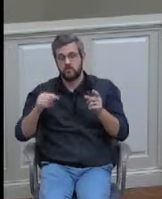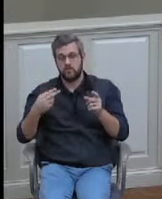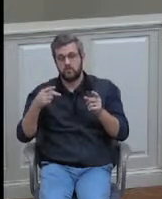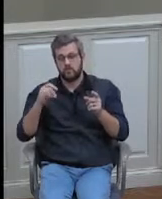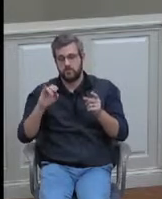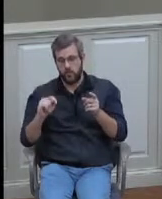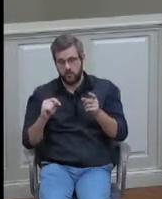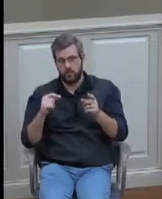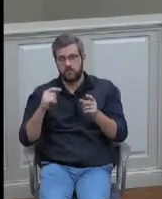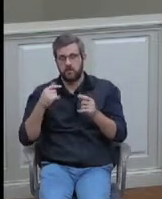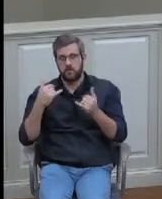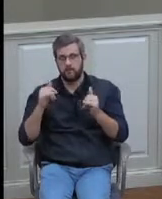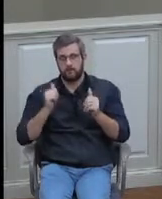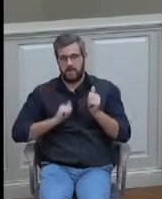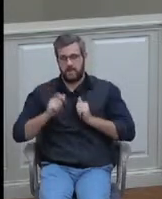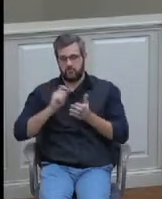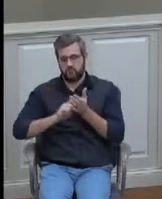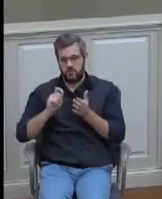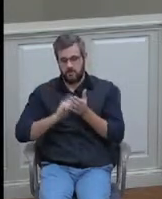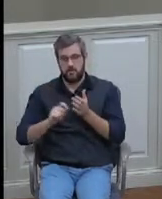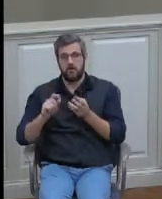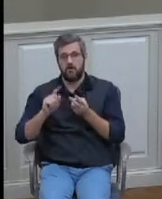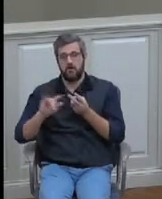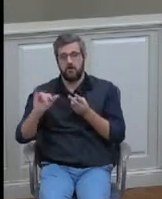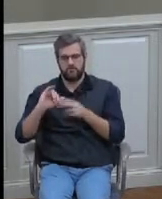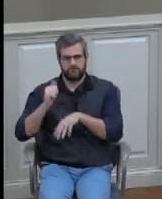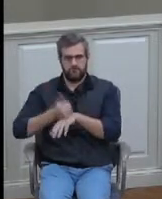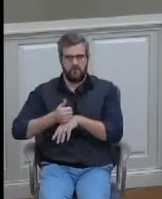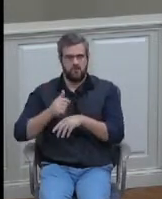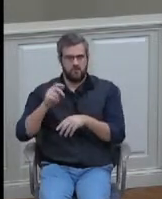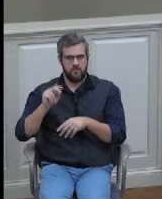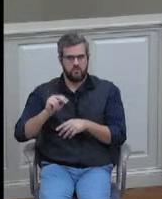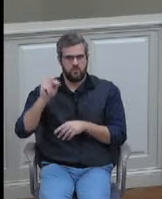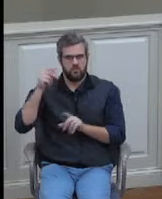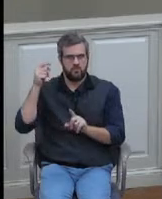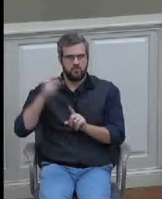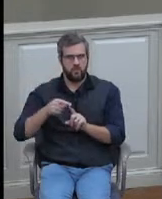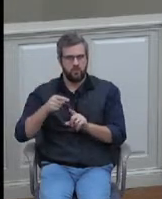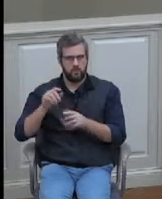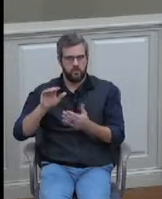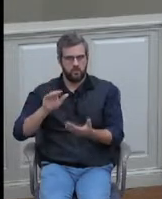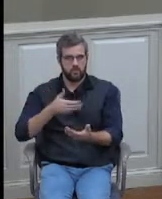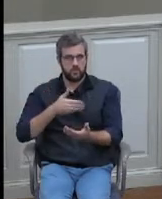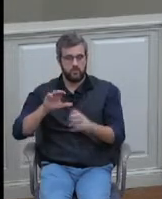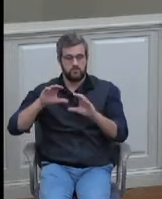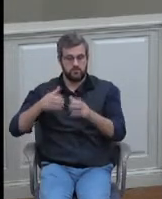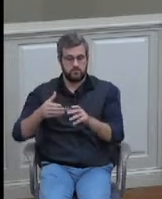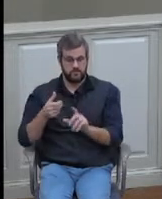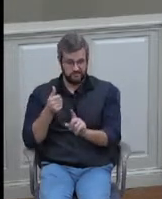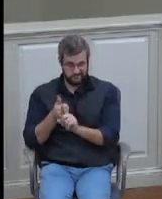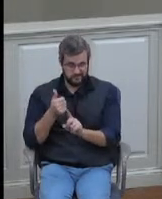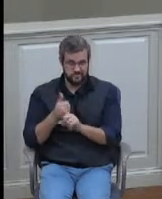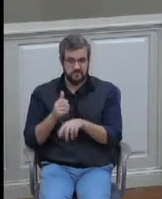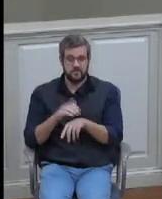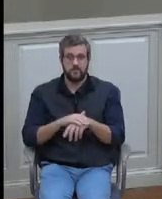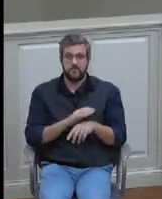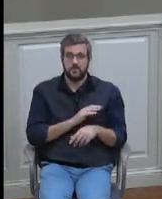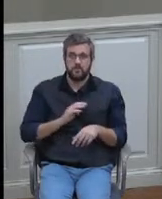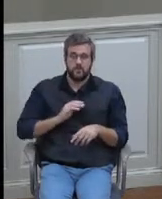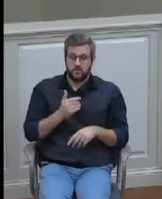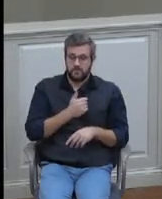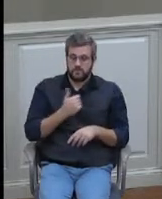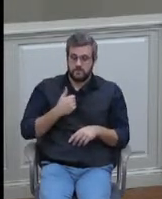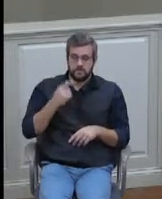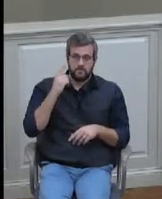founder of the North Point Chorus. And whereas Liz Orndorff has served as a board member of the Boyle